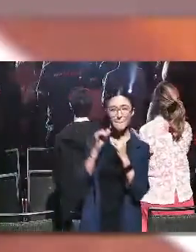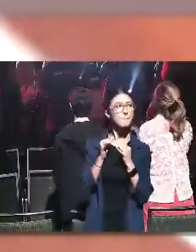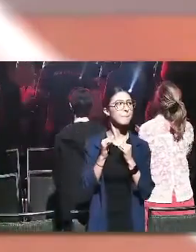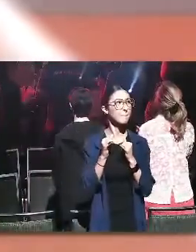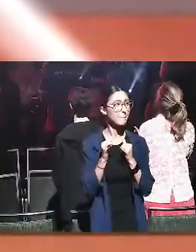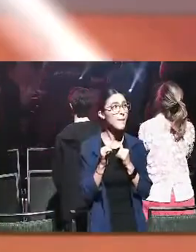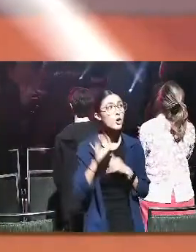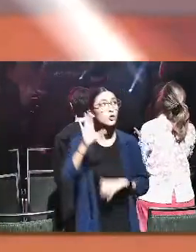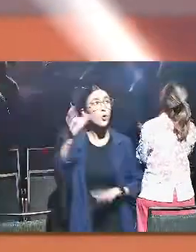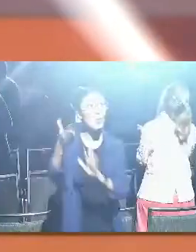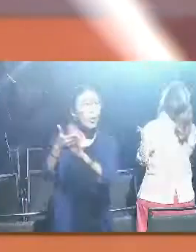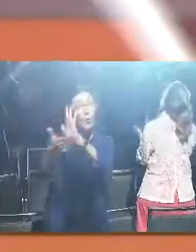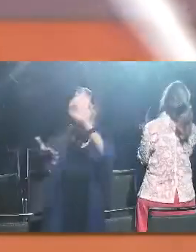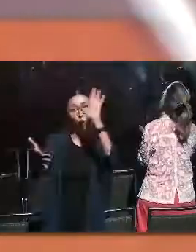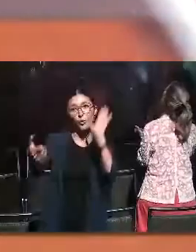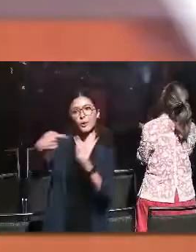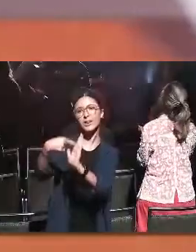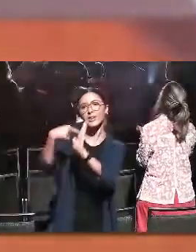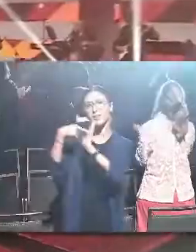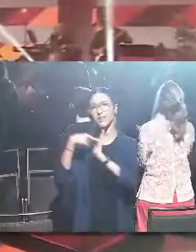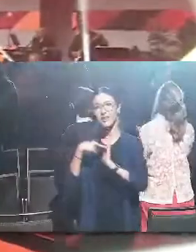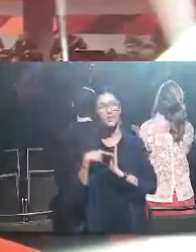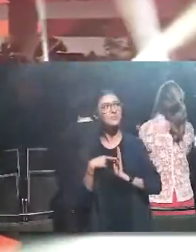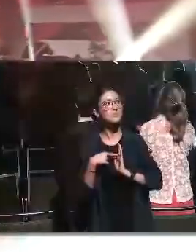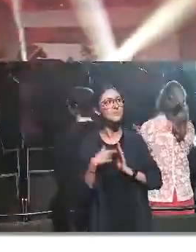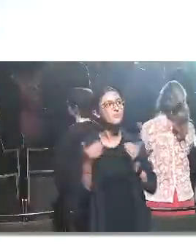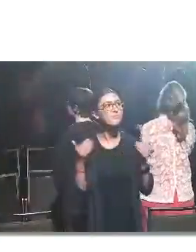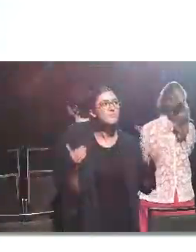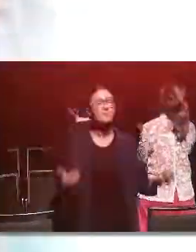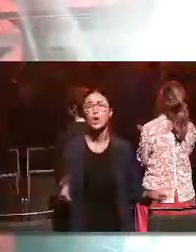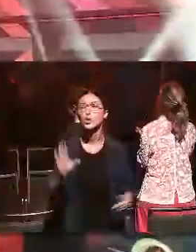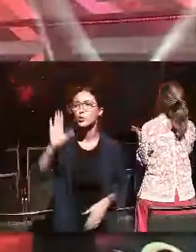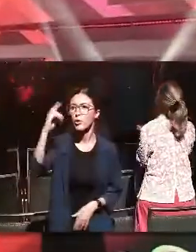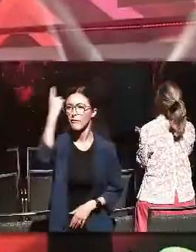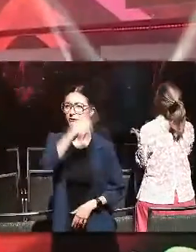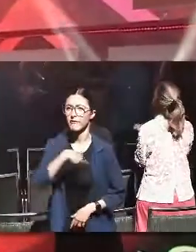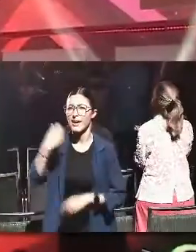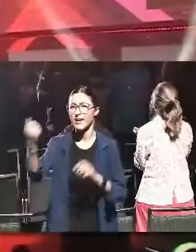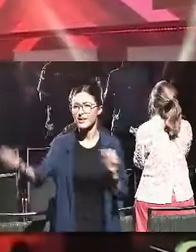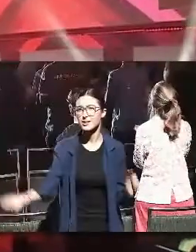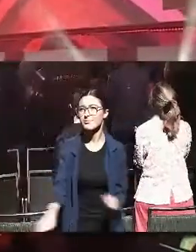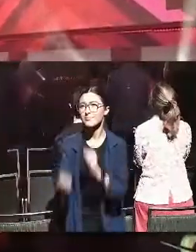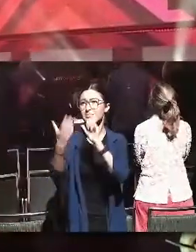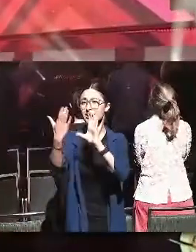Show us your glory, show us your